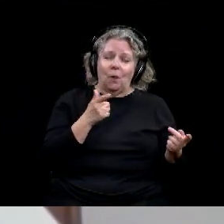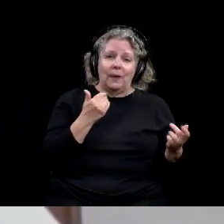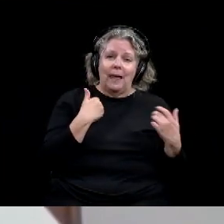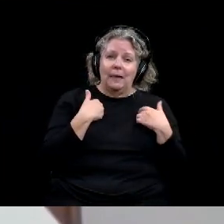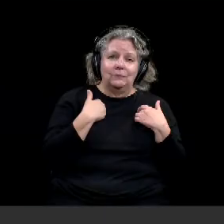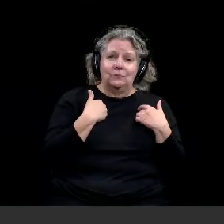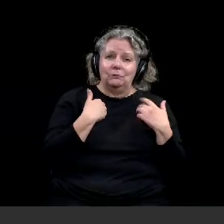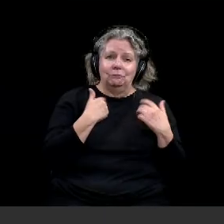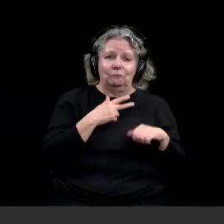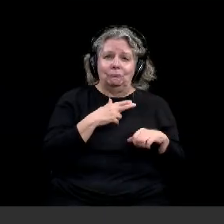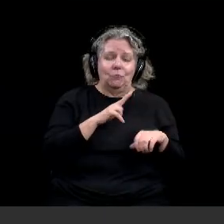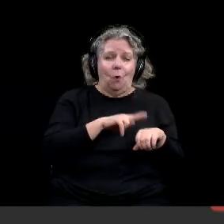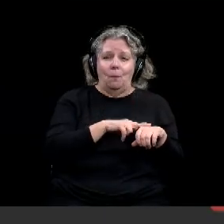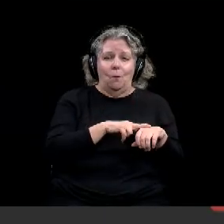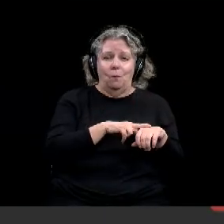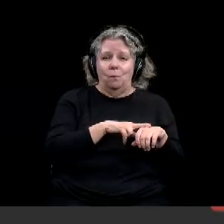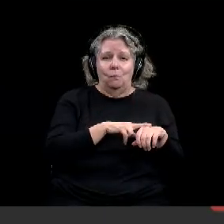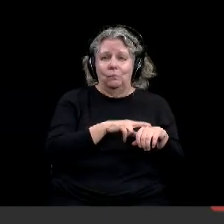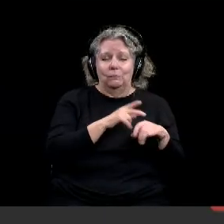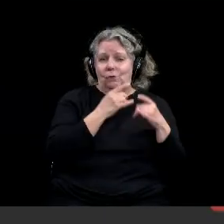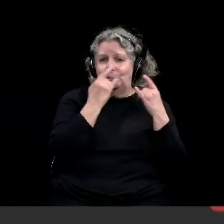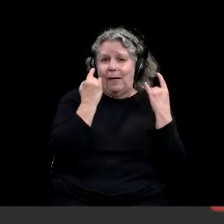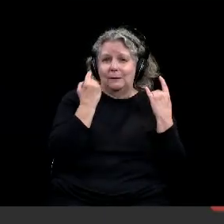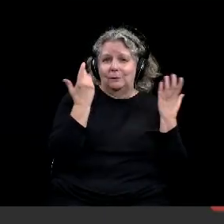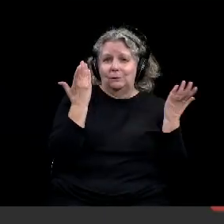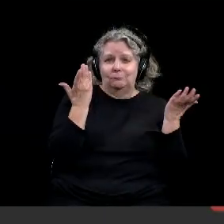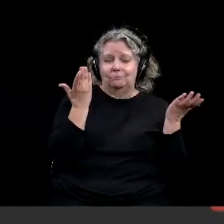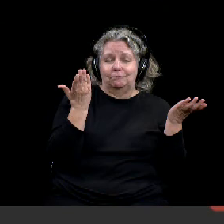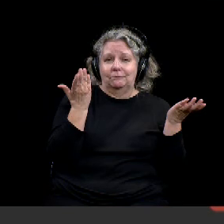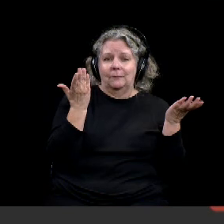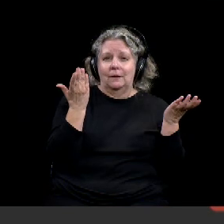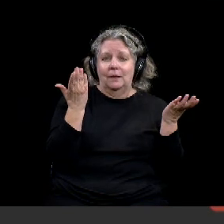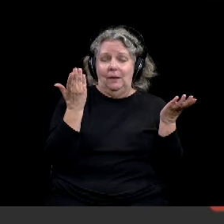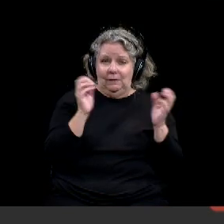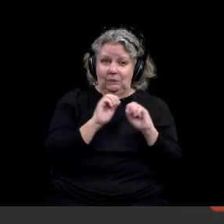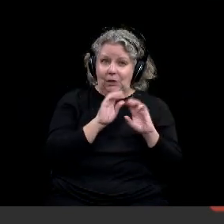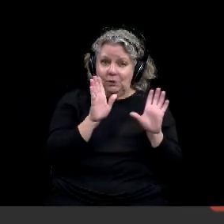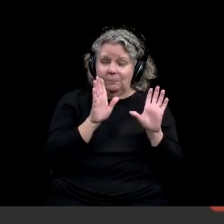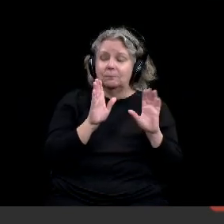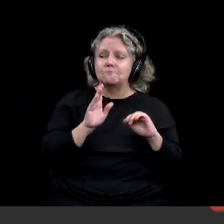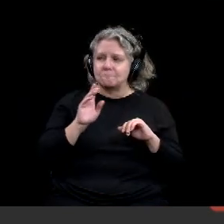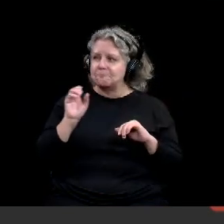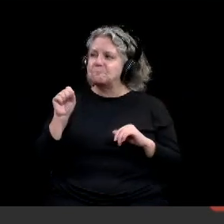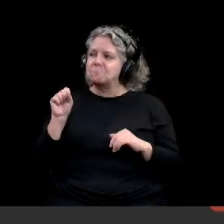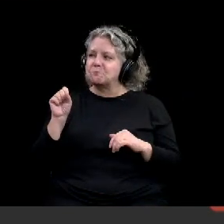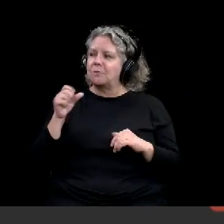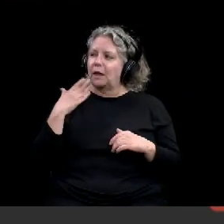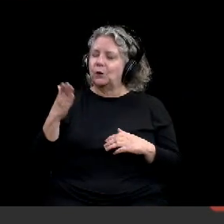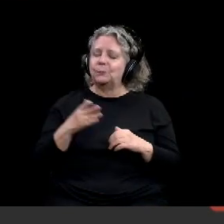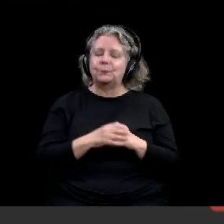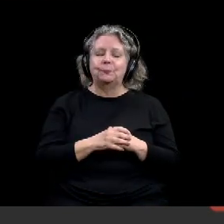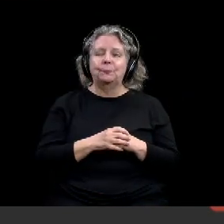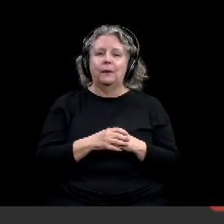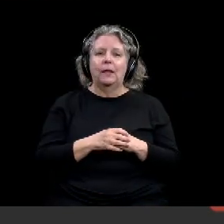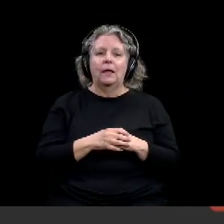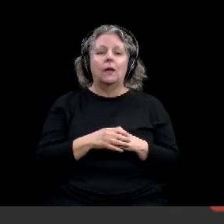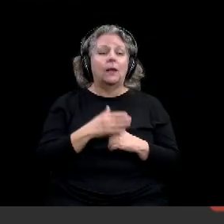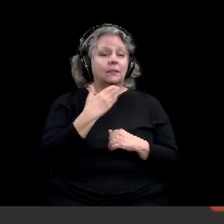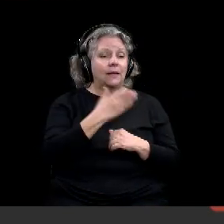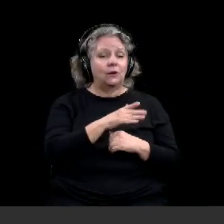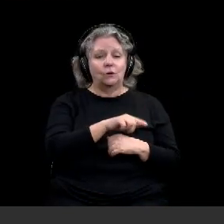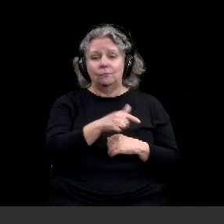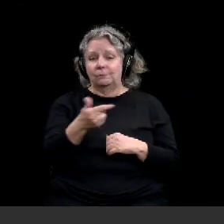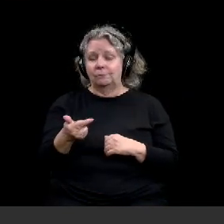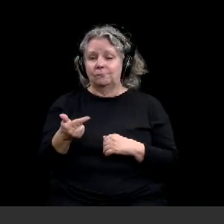sense? Yes, it does. Thank you. Yeah. Thank you, Hannah, for that. Let's go to Andrew Moore for a final question. Andrew, you're on the line from